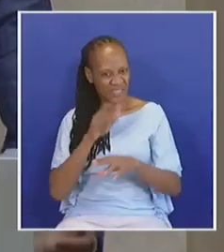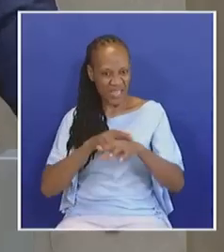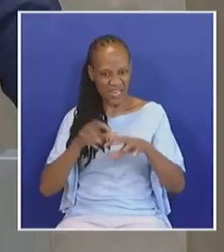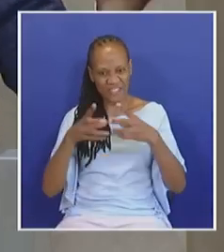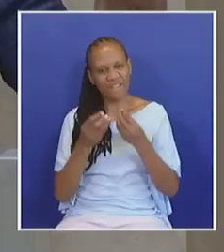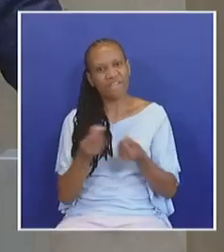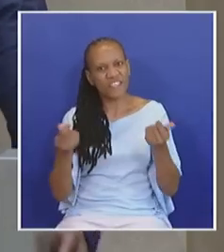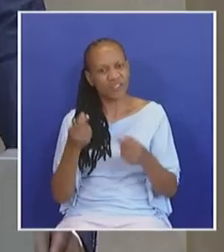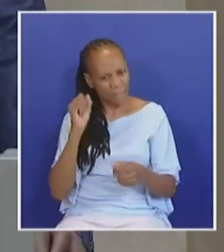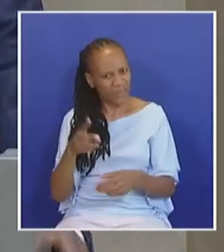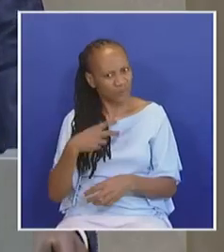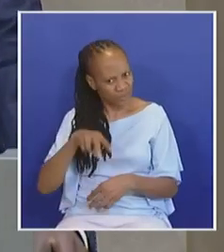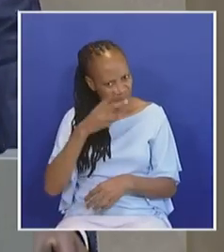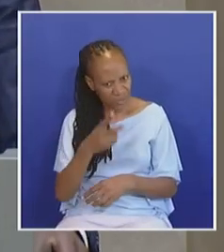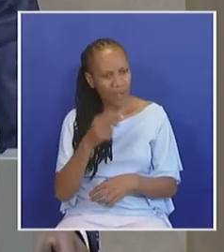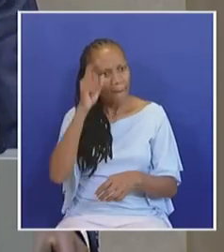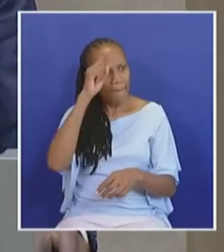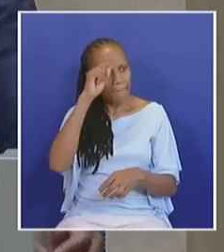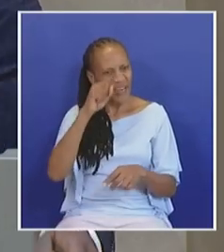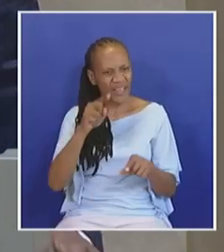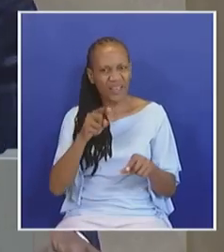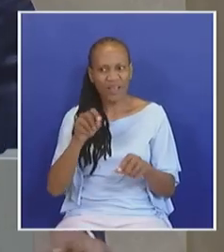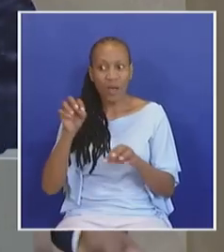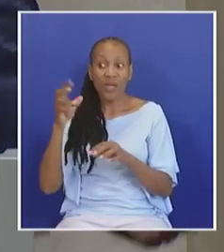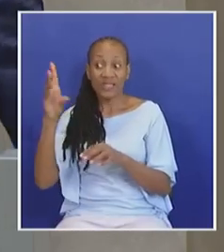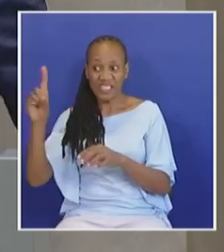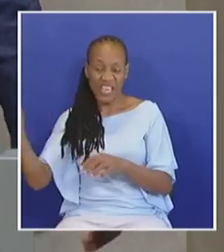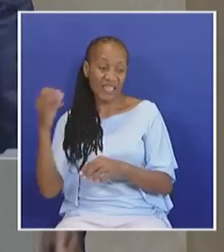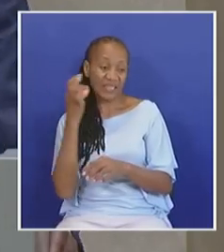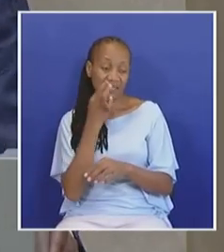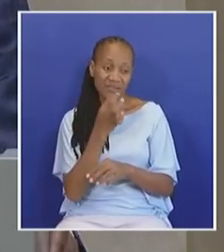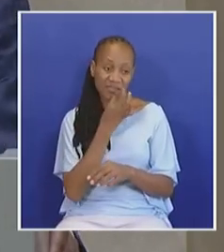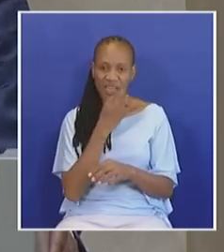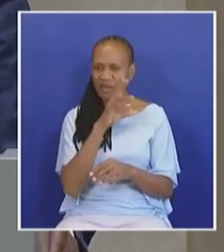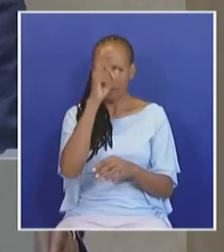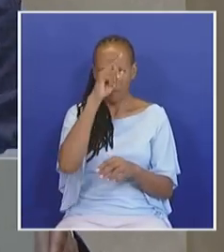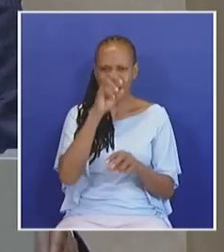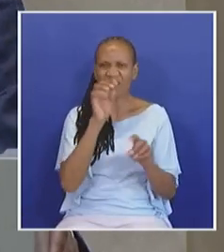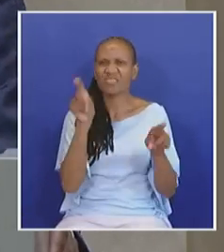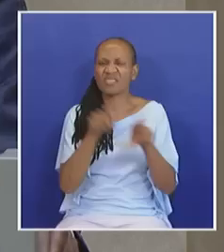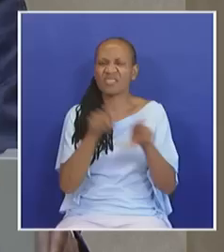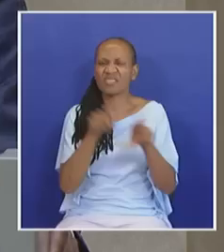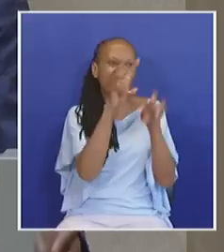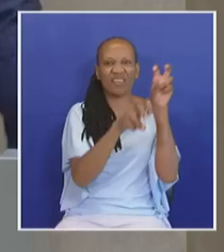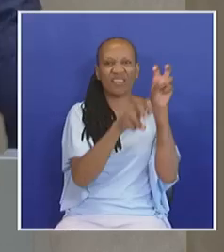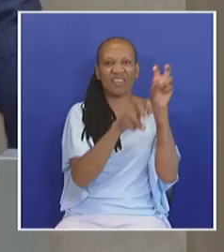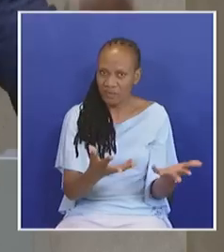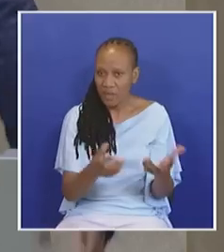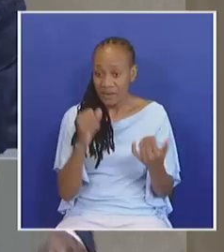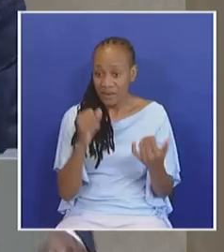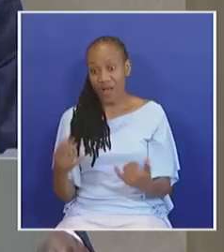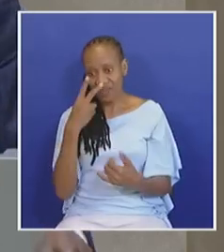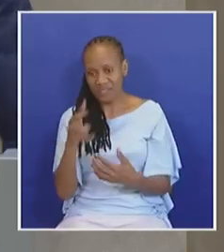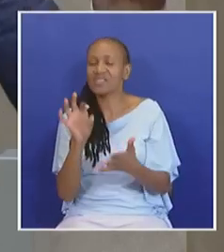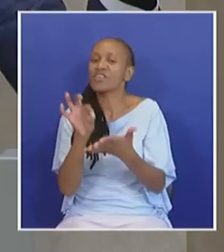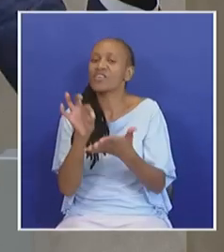post-racial when we blacks are regarded as monkeys by the DA? Yet they think the next 2016 local government election, black